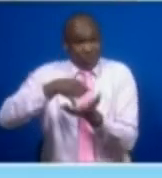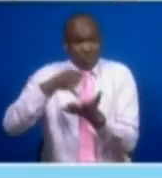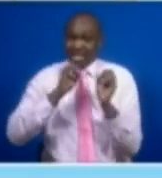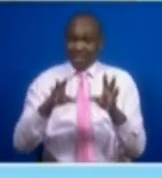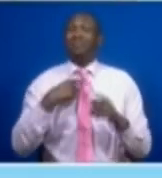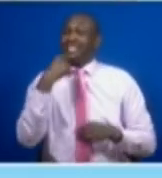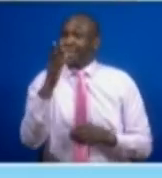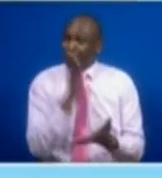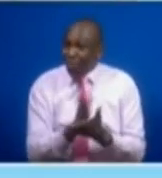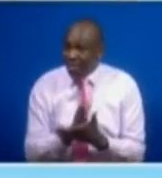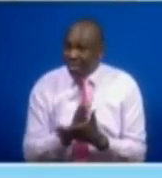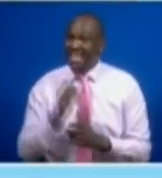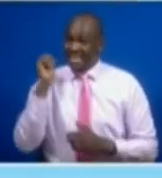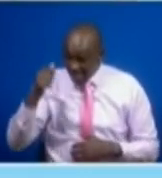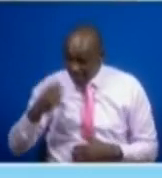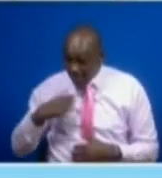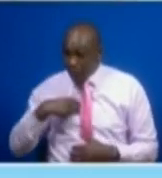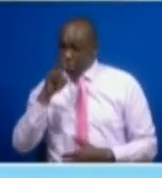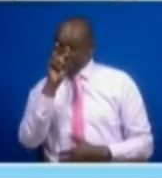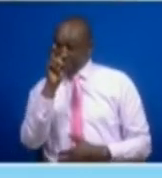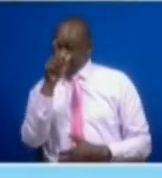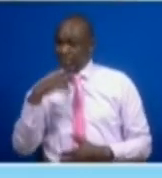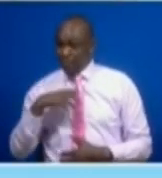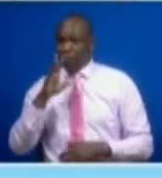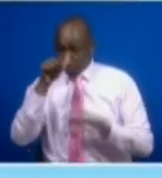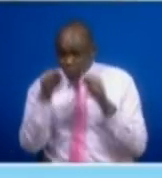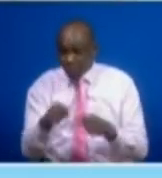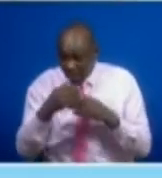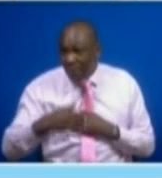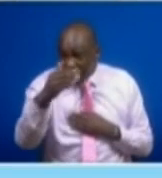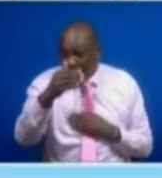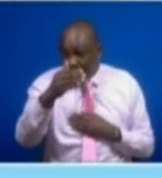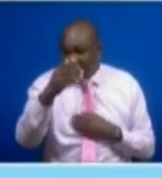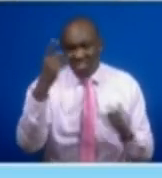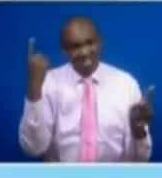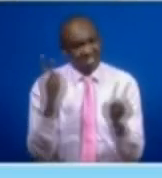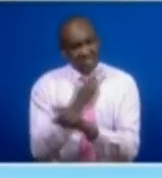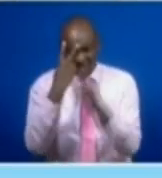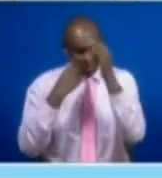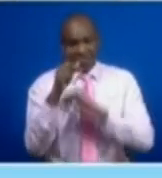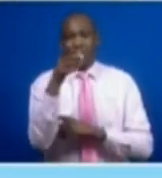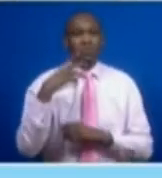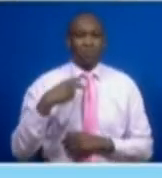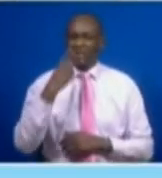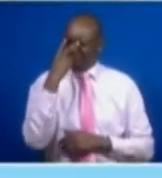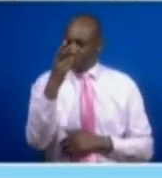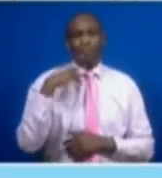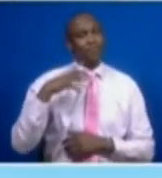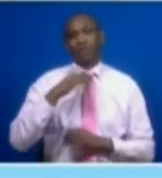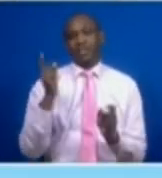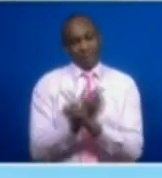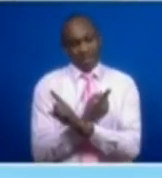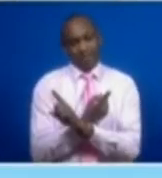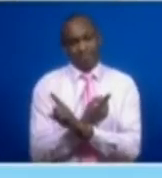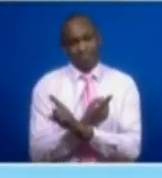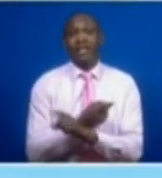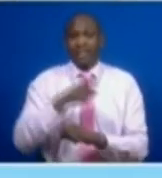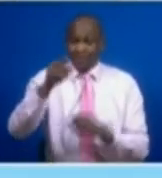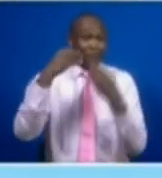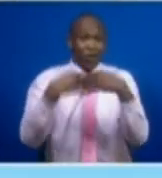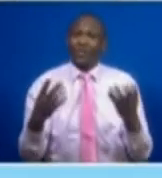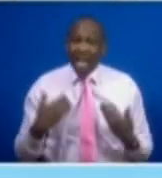you the way Kenyans are going to look at these people from today henceforth, it's going to be completely different. And they're